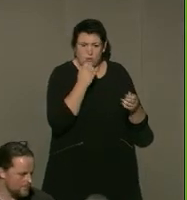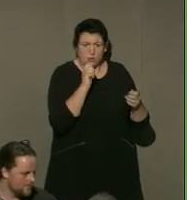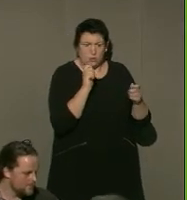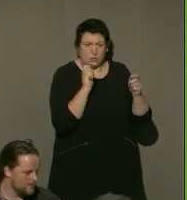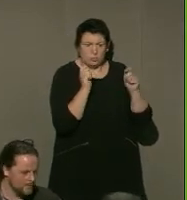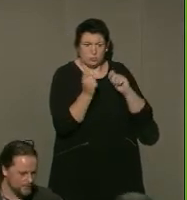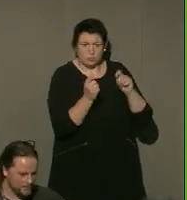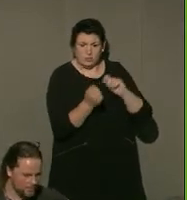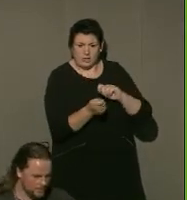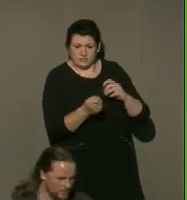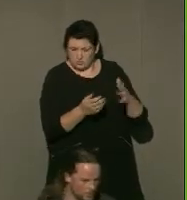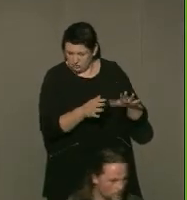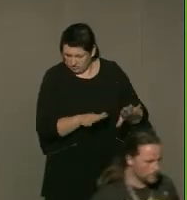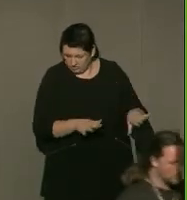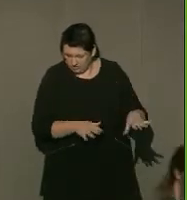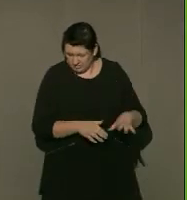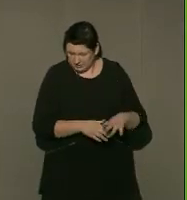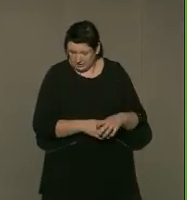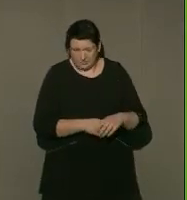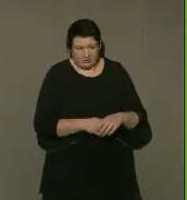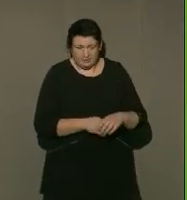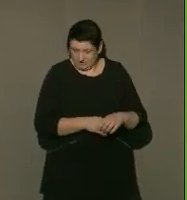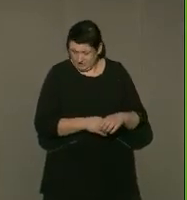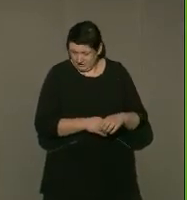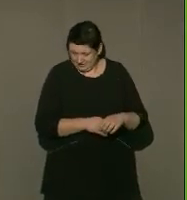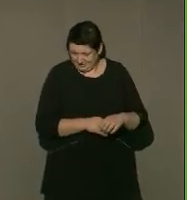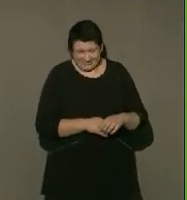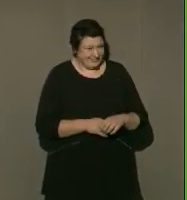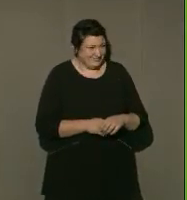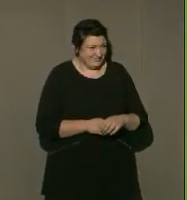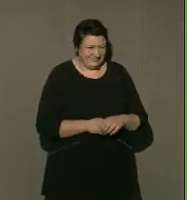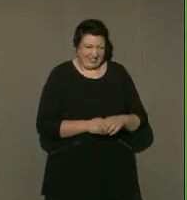their standing orders on